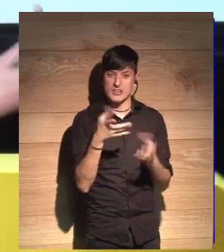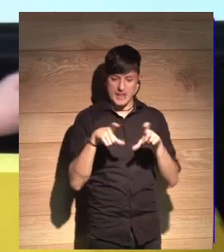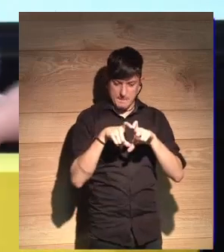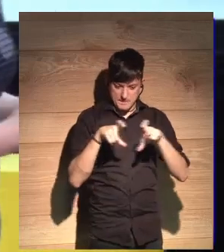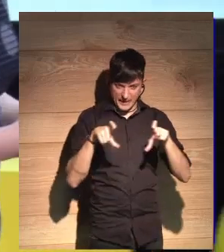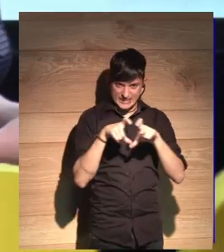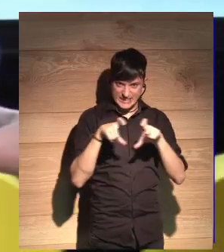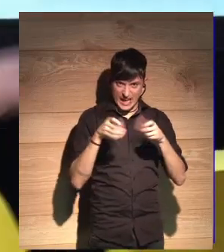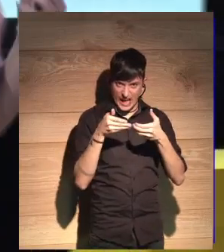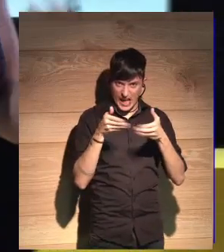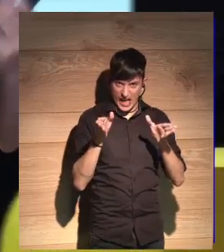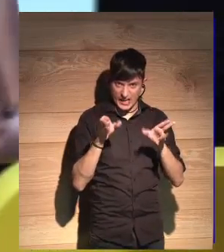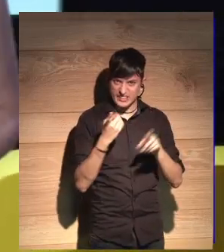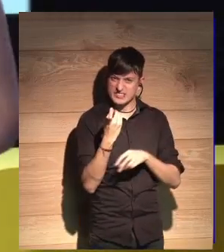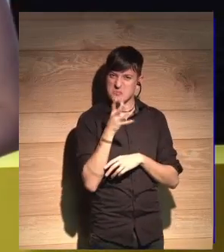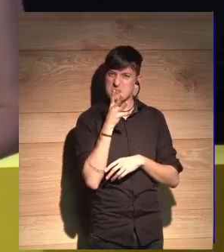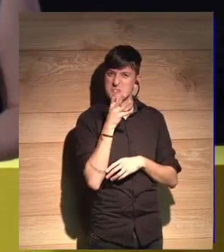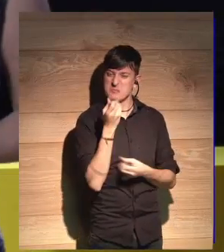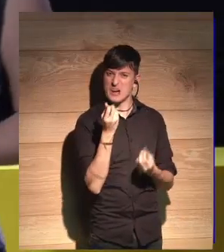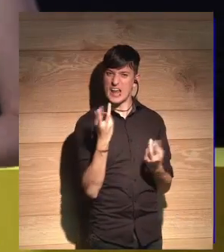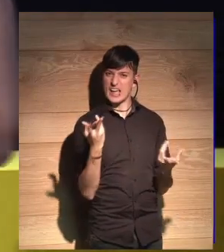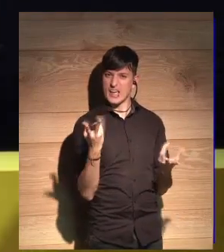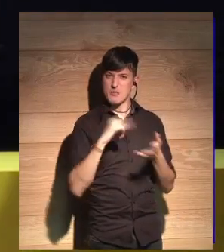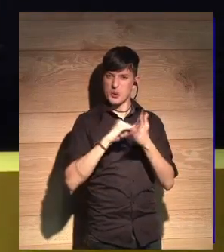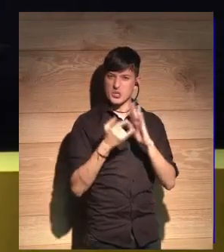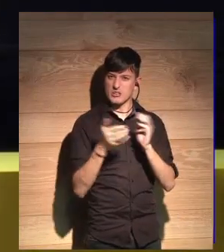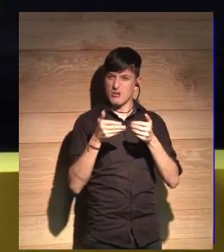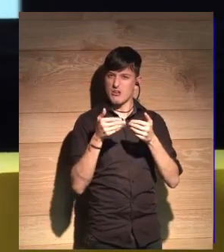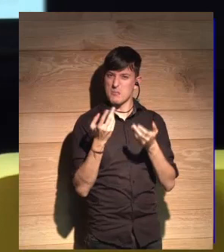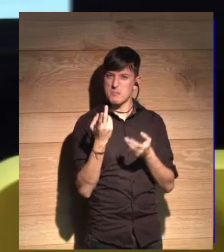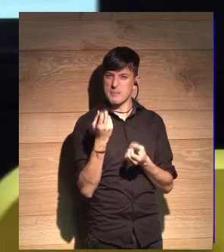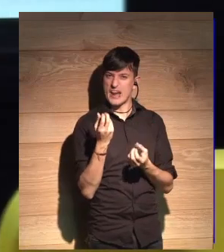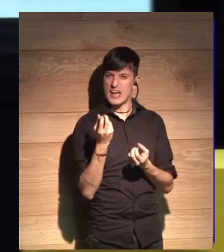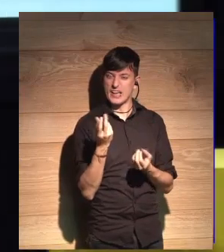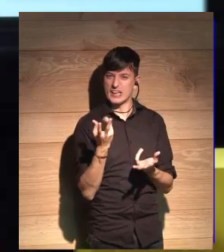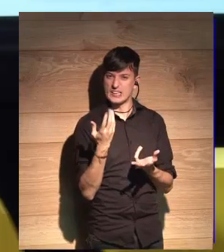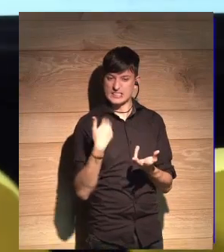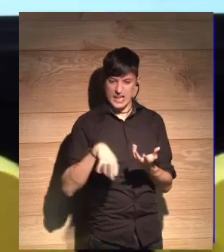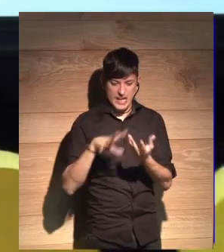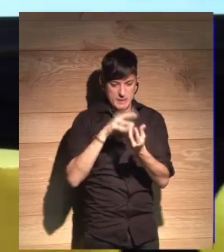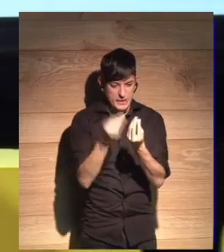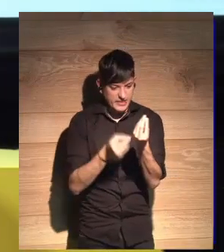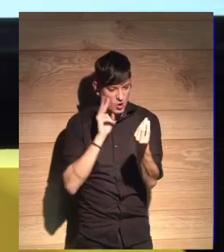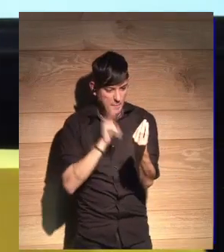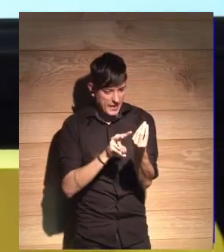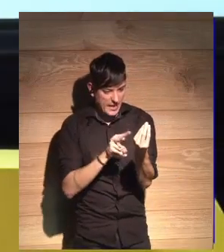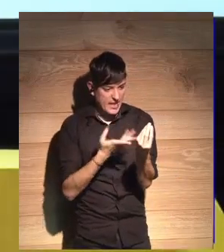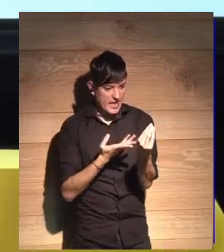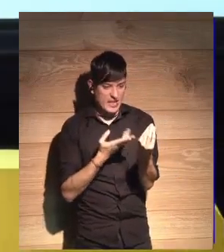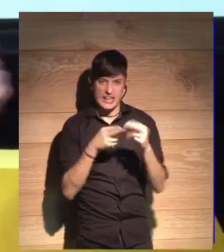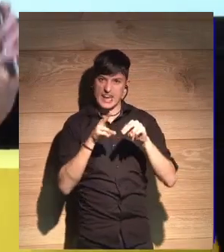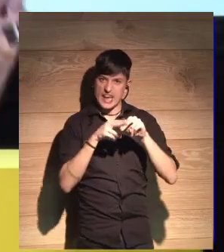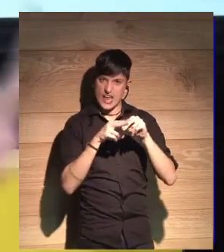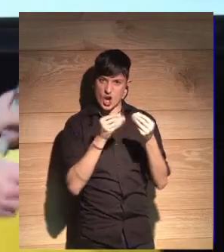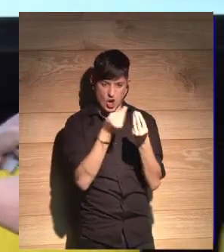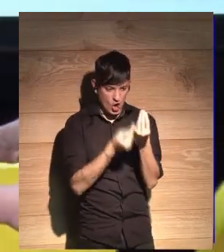to tell me something? This is not essential. I need to know if a pipe in my home is about to freeze, or